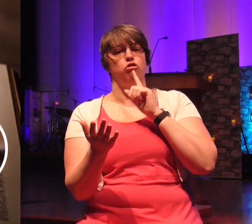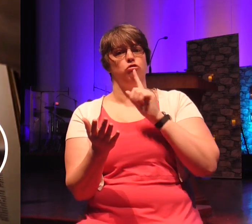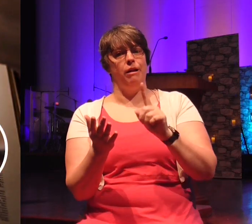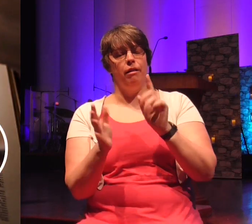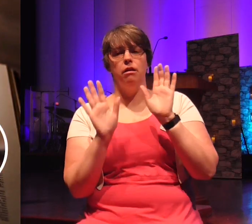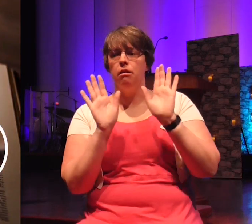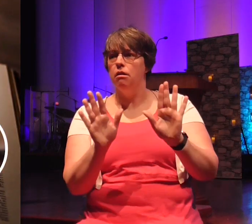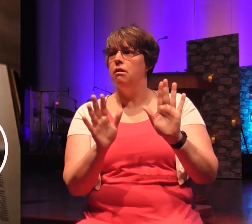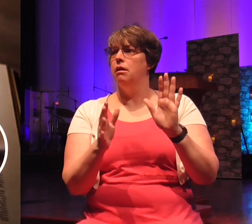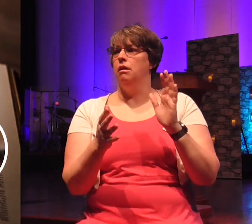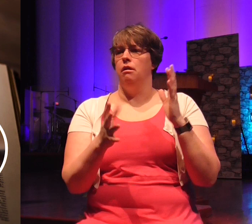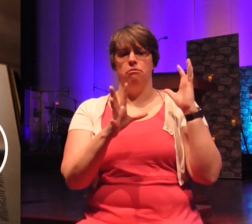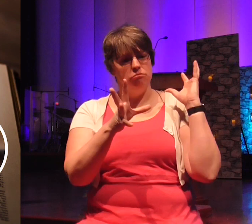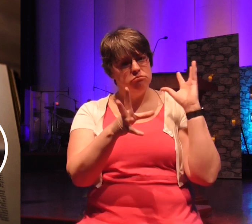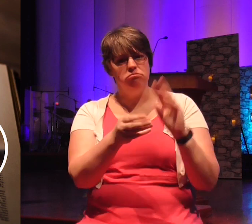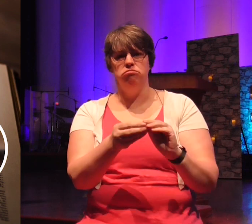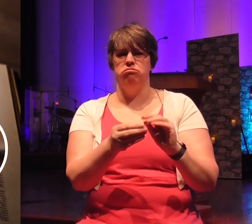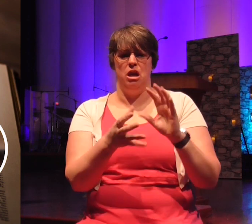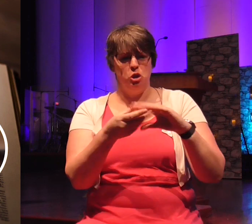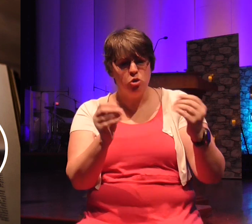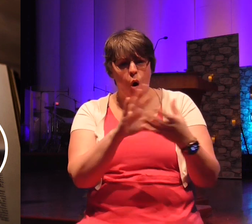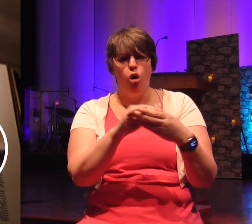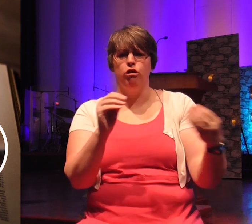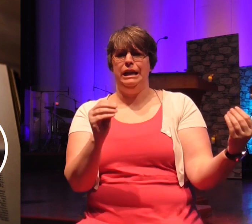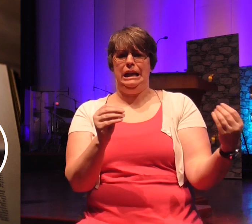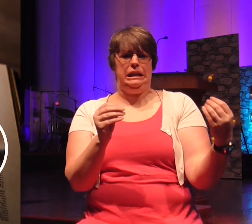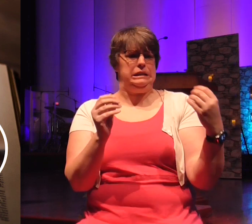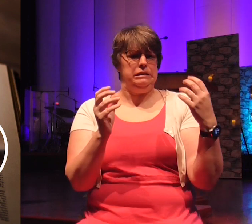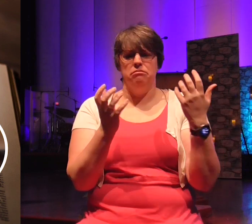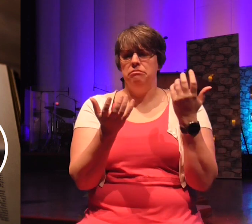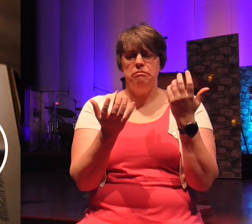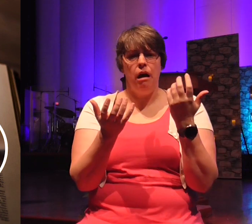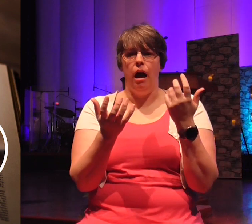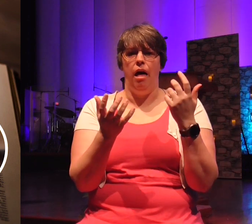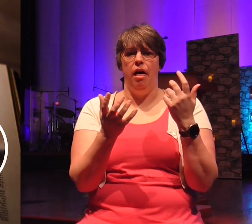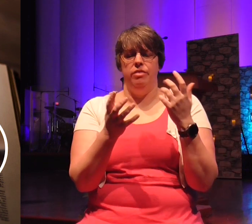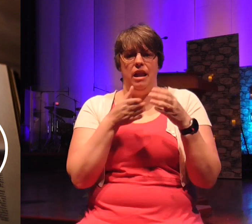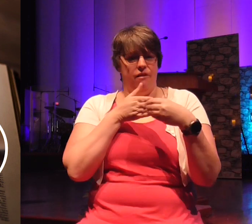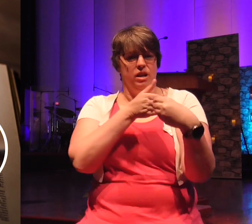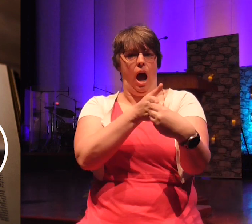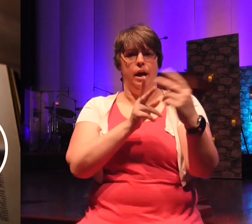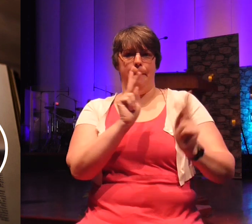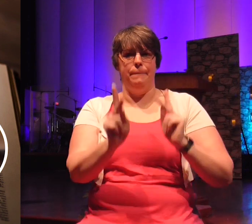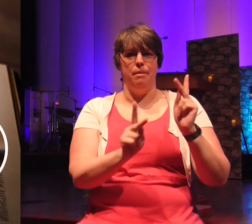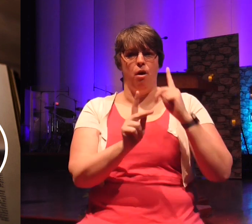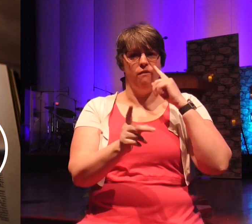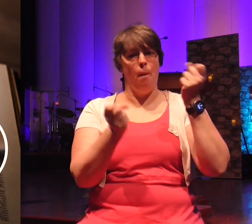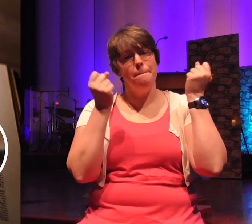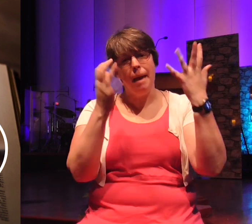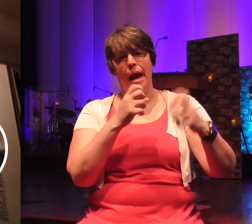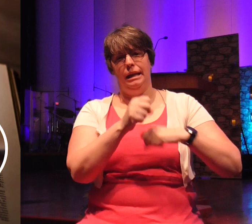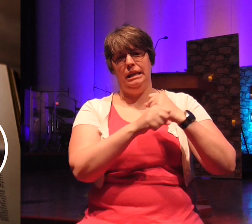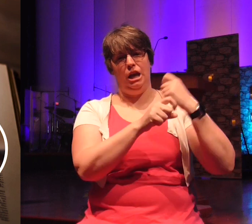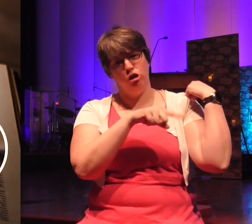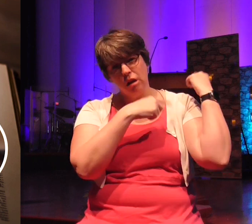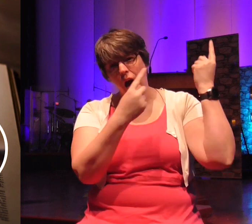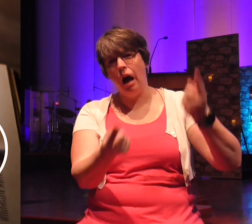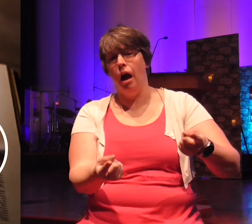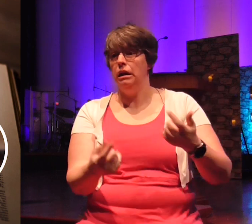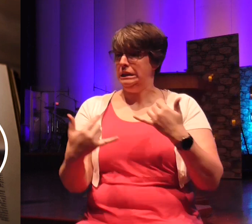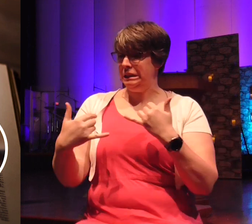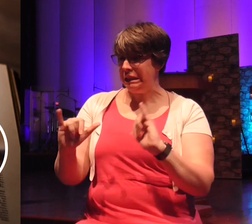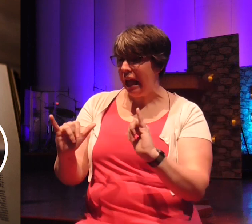history, and moral lessons that have guided people's lives for centuries. The question is, does the Bible still have things to teach us today? In